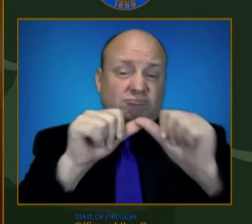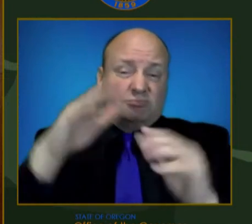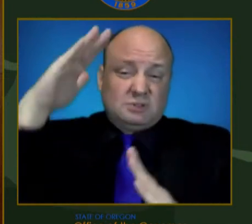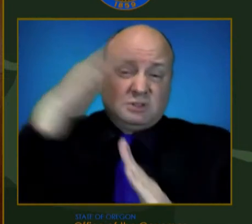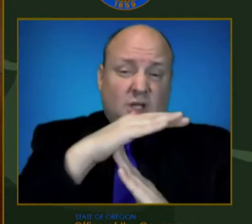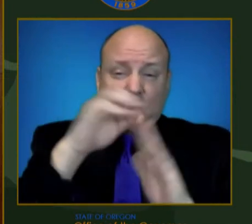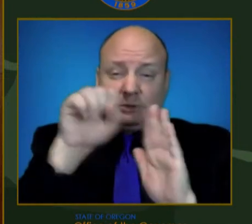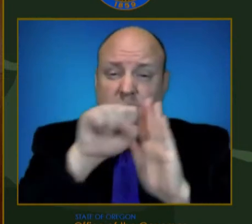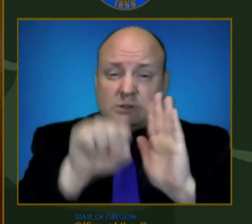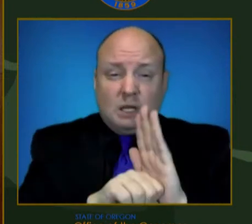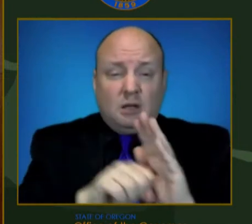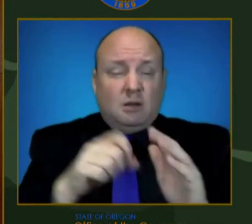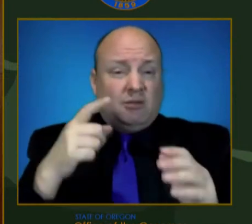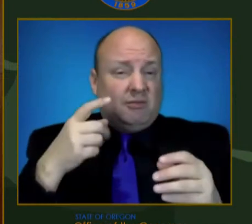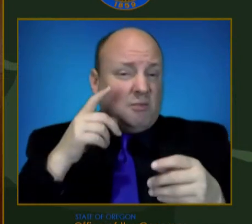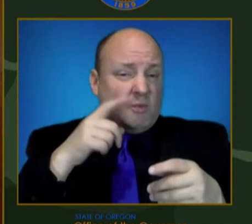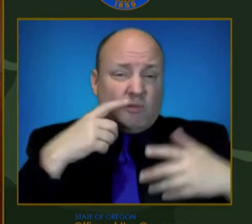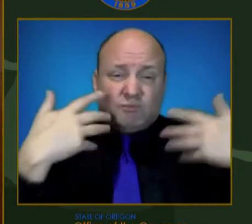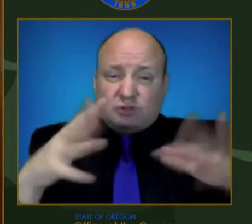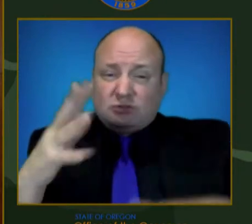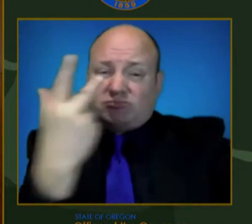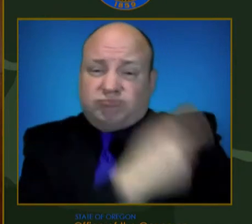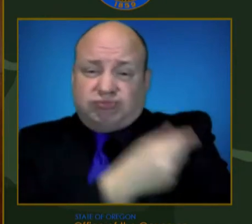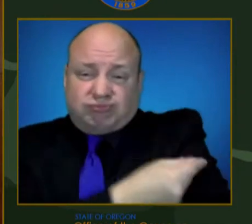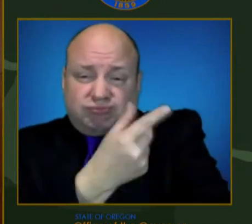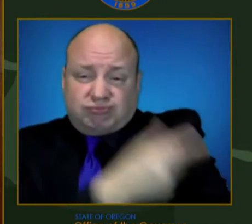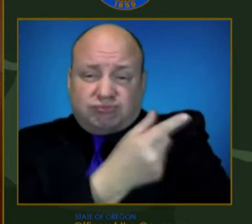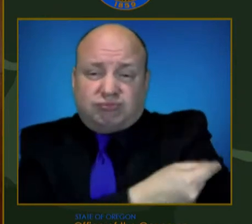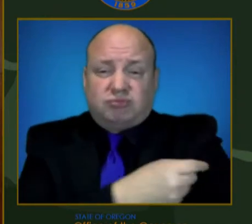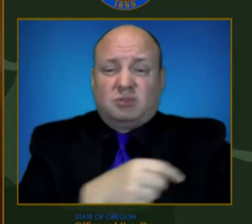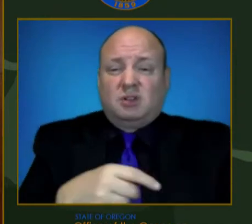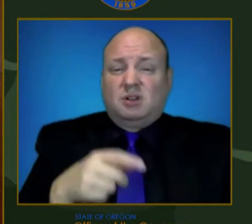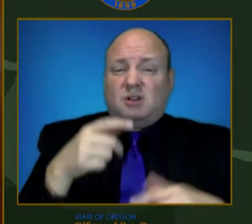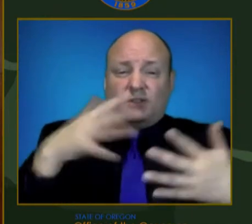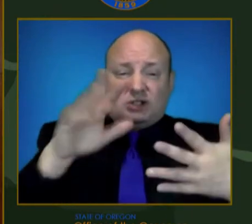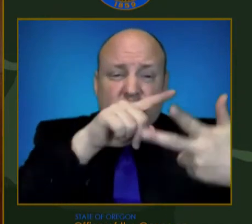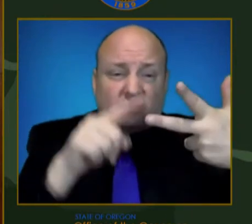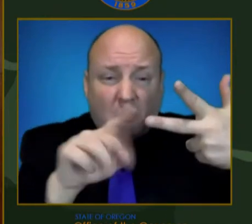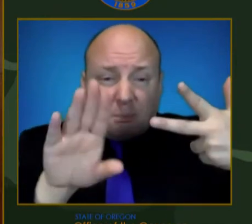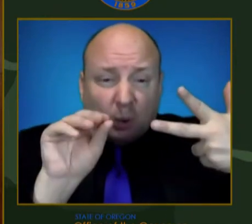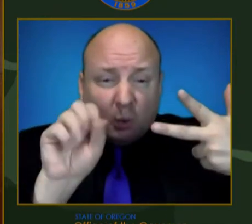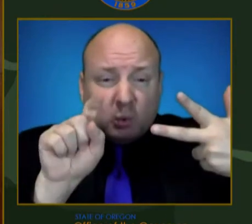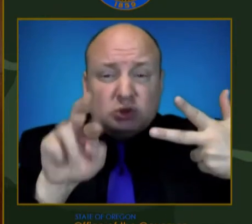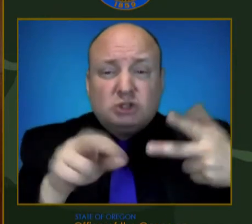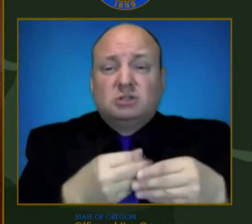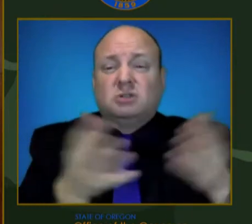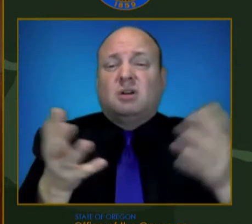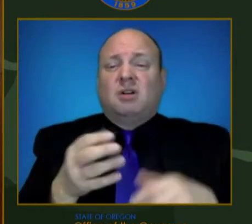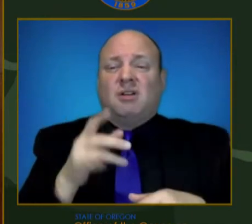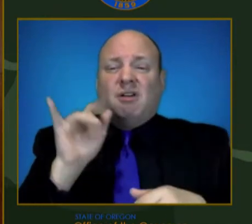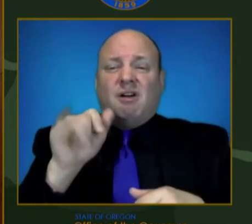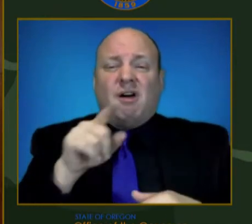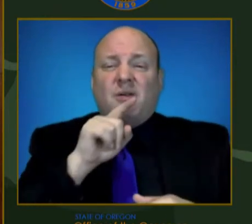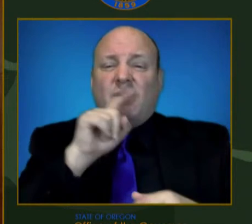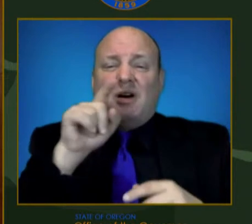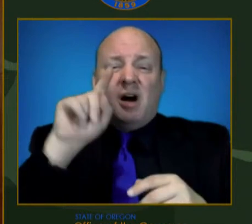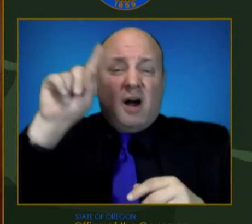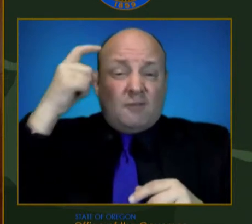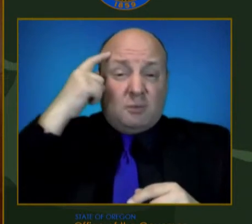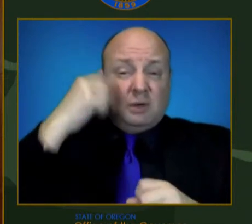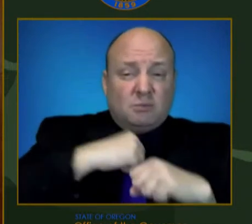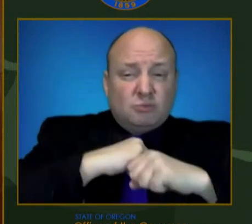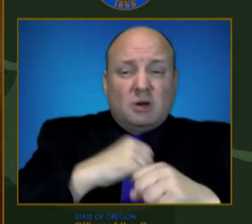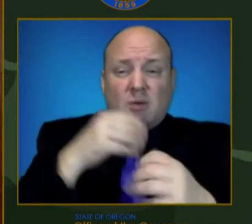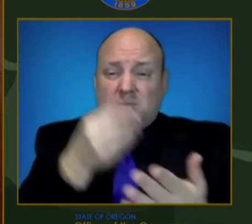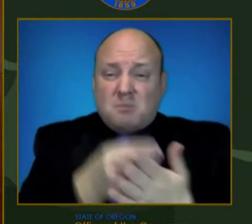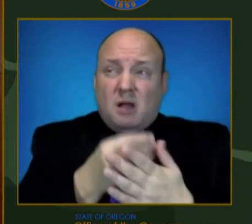in arms and administering boosters. And all 3 branches of government came together to get money to renters